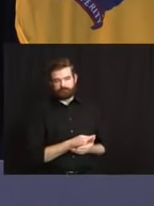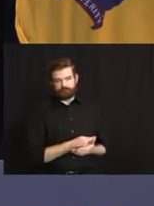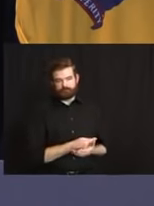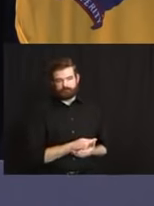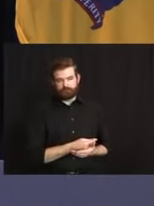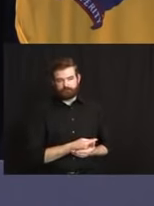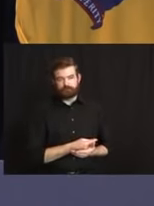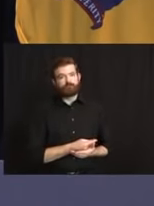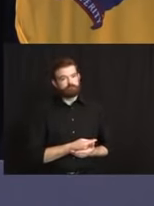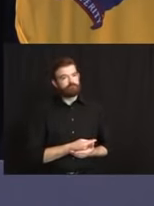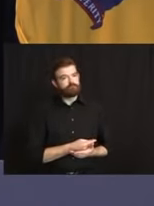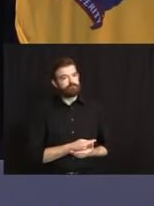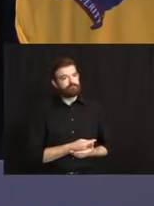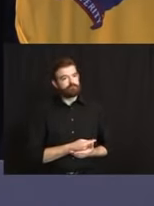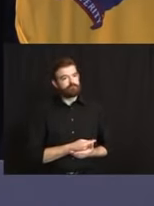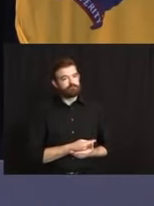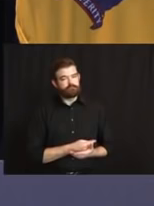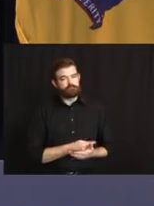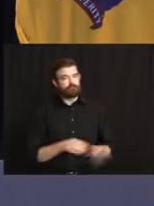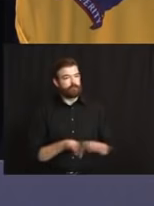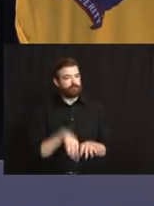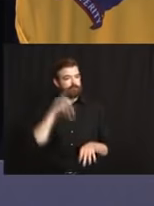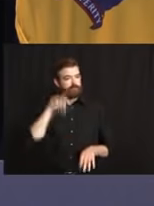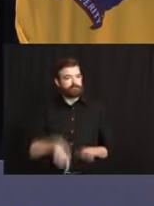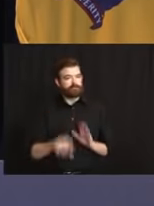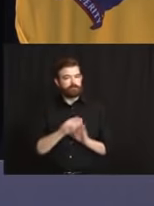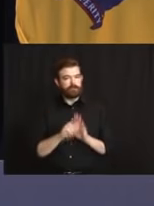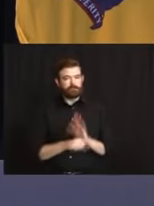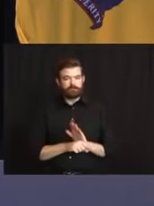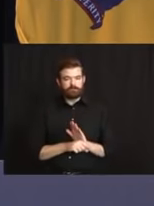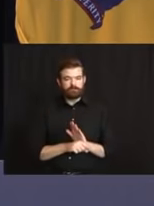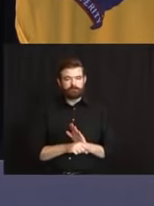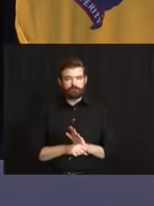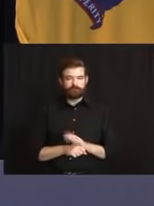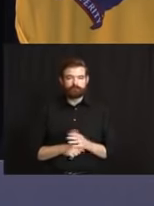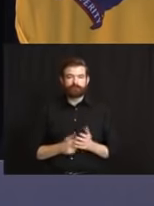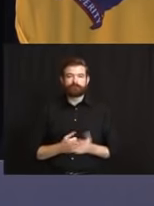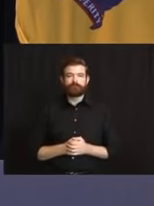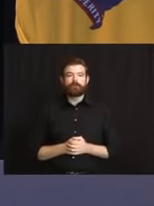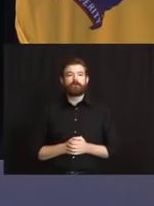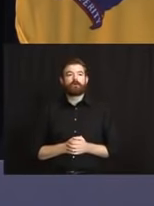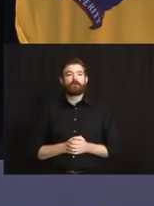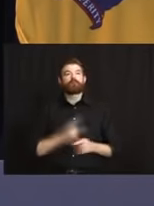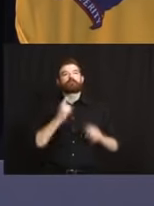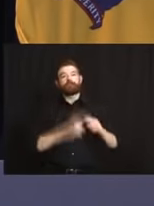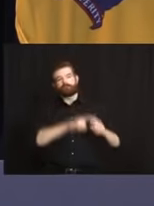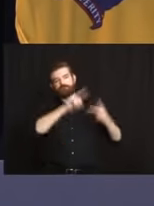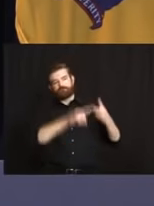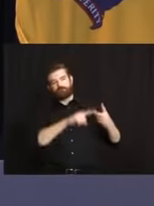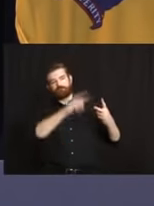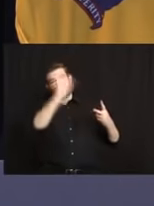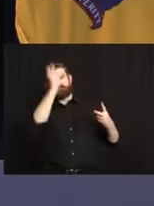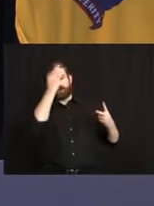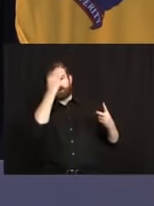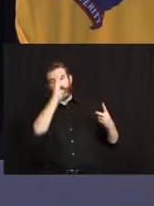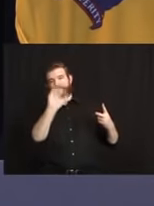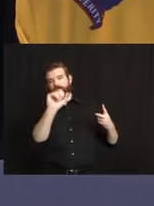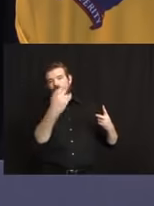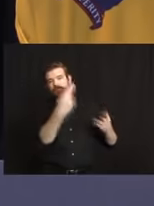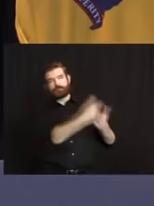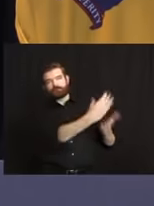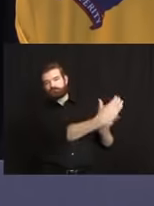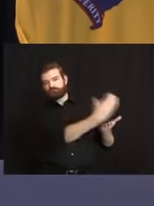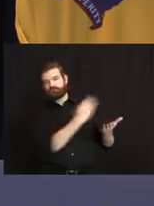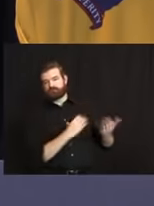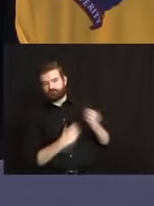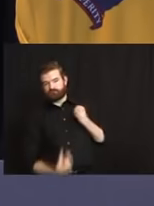very quickly. And secondly, we need the direct federal cash assistance. And it's not either or, and I think we're going to have